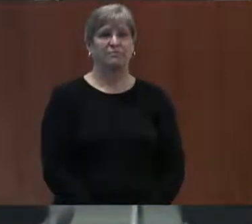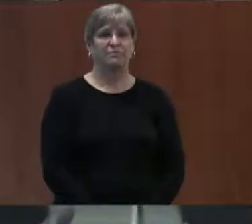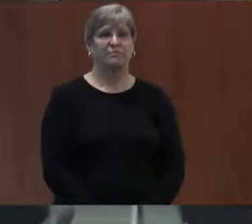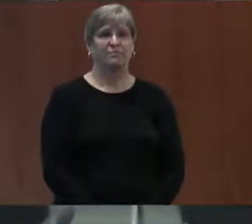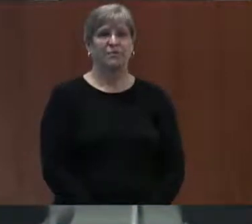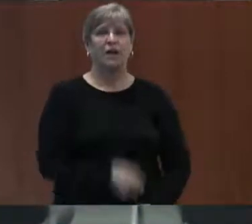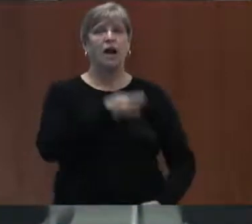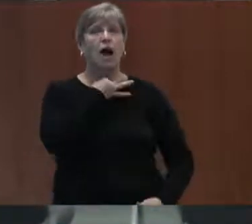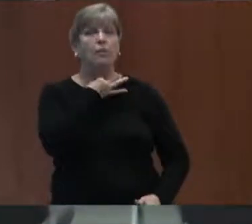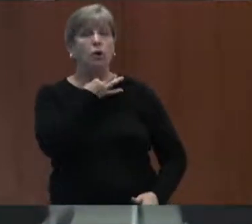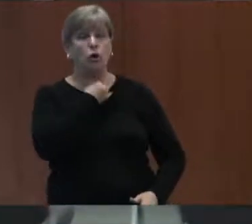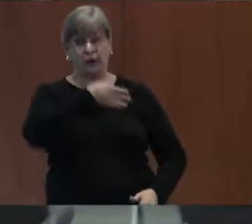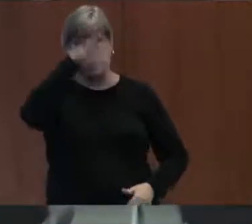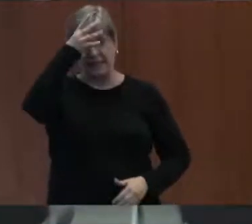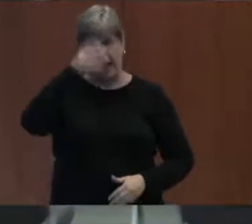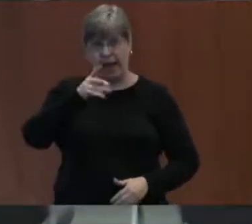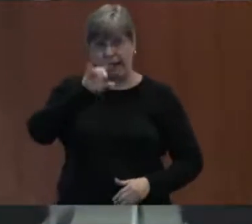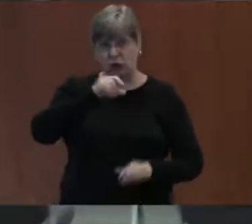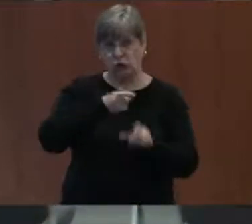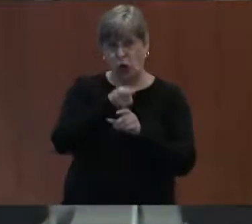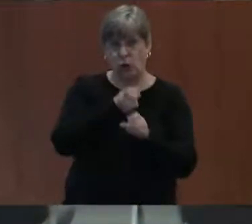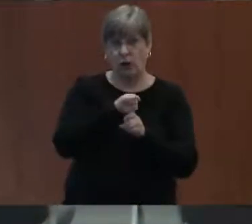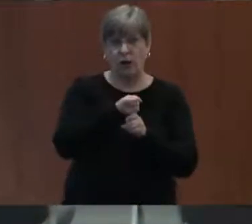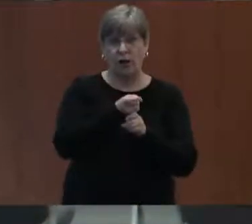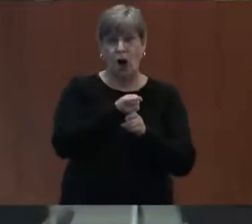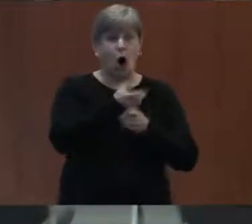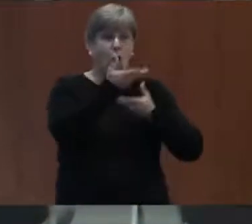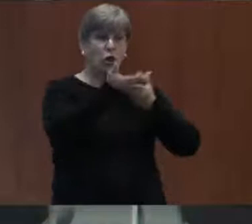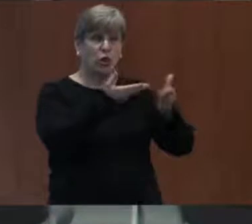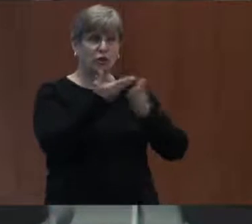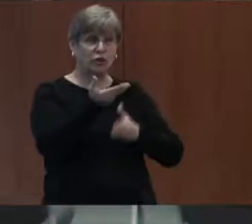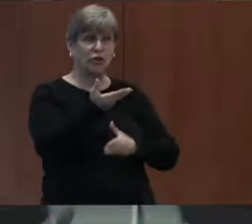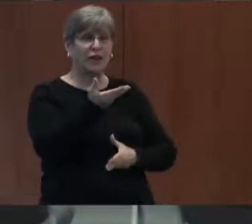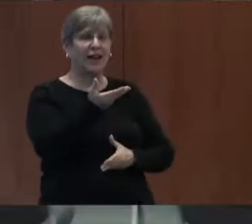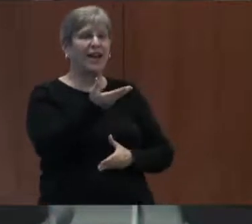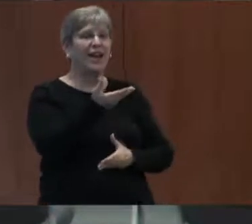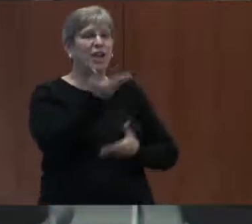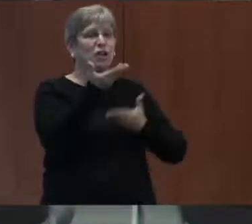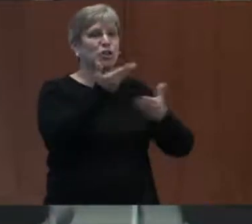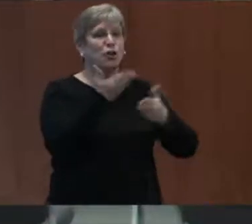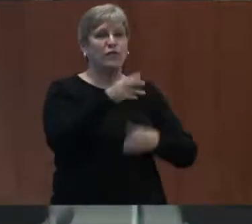Just curious dad joke, but are they serving submarines on Hero Day?